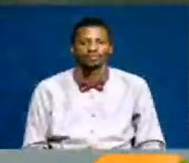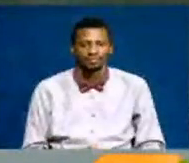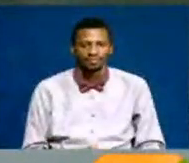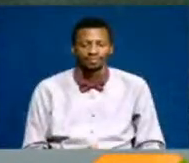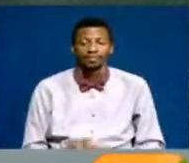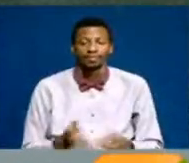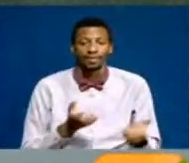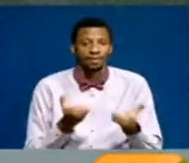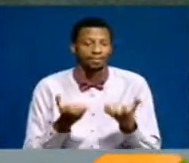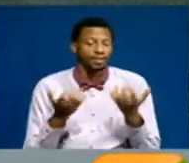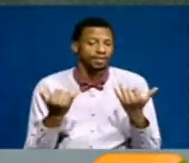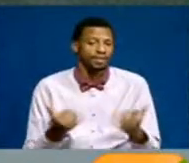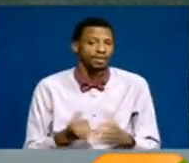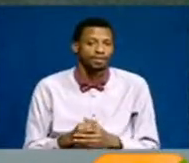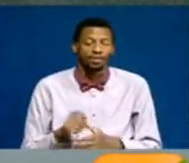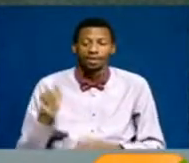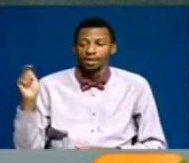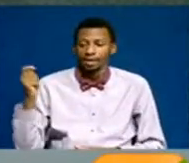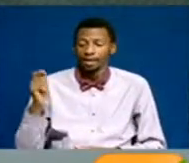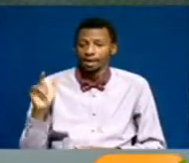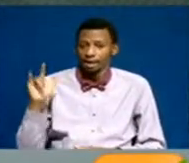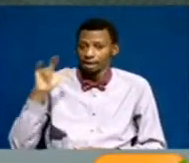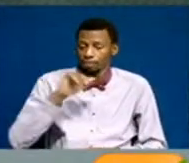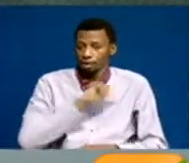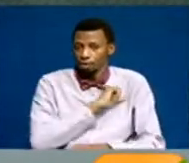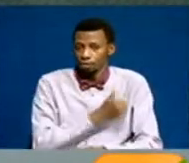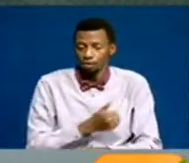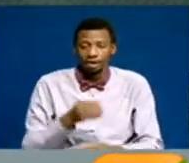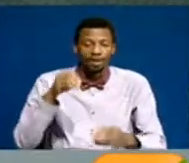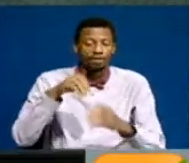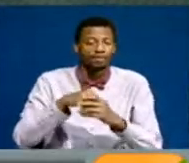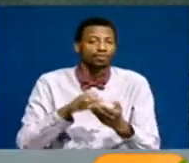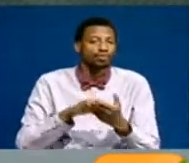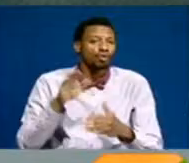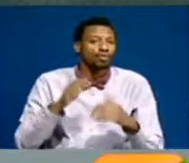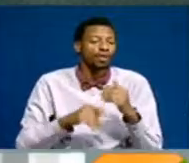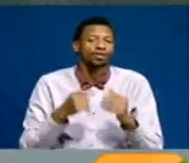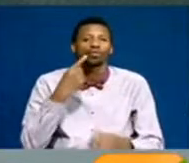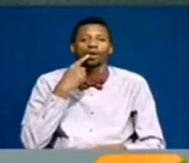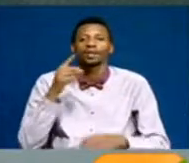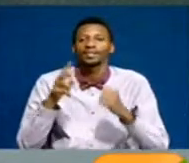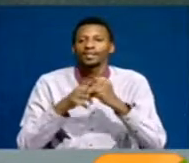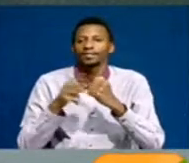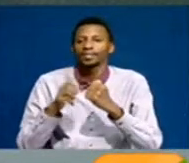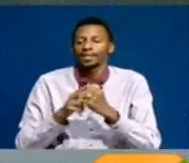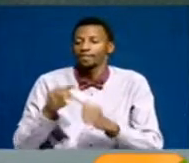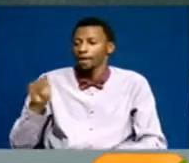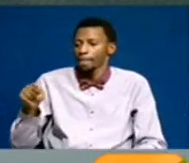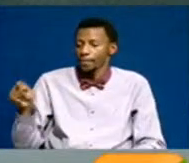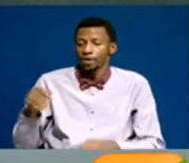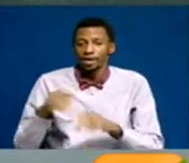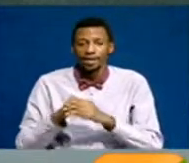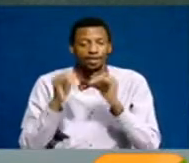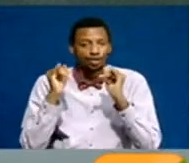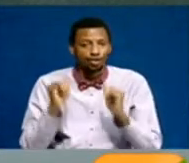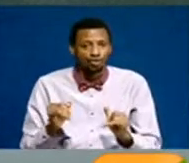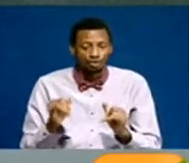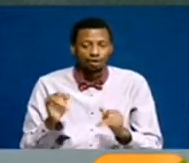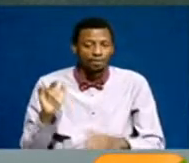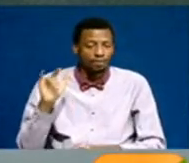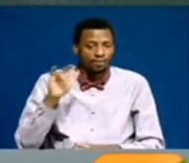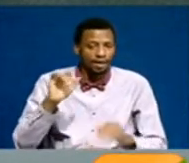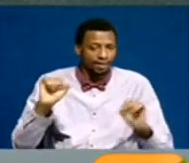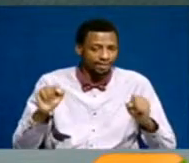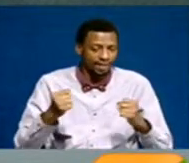Let's talk business. The Kenya Airports Authority has invested over 177 million in a new aircraft recovery system, a